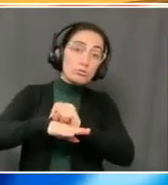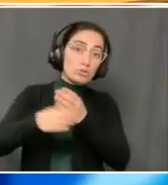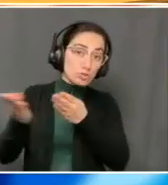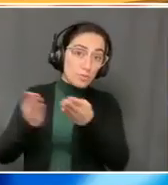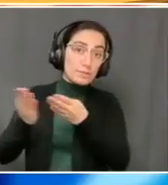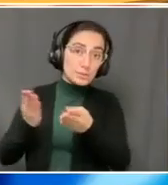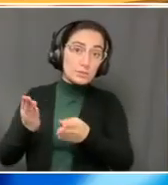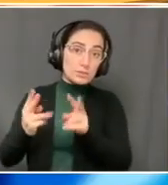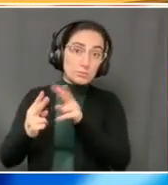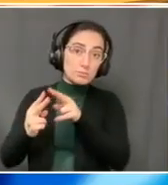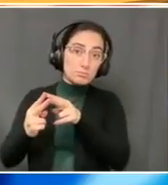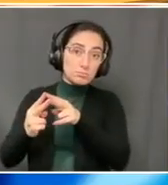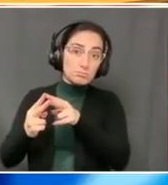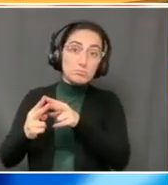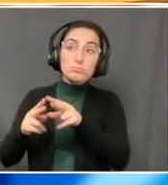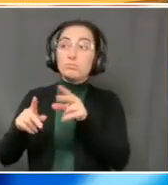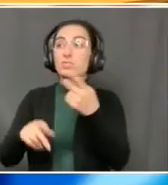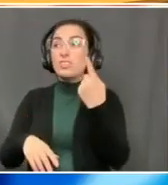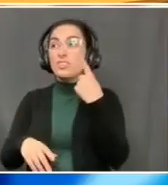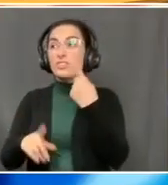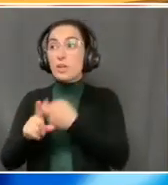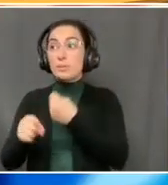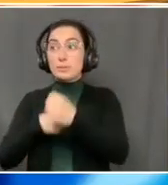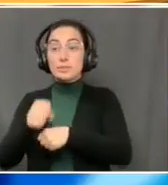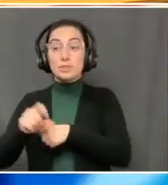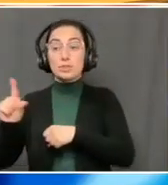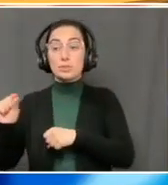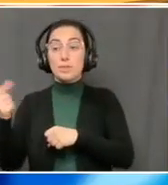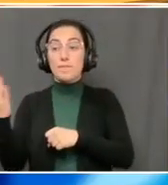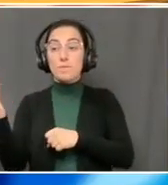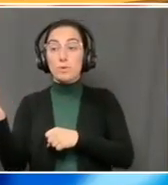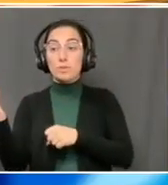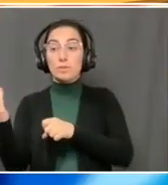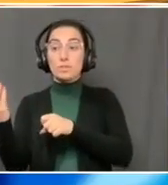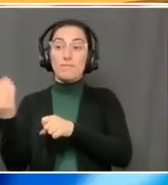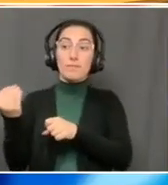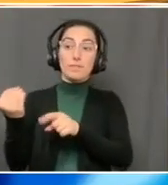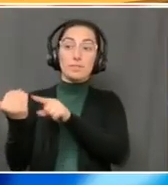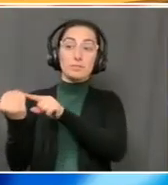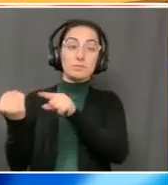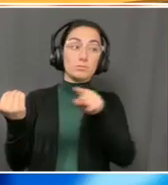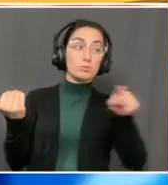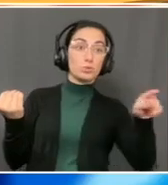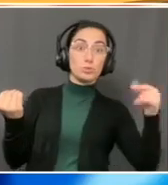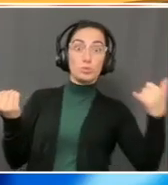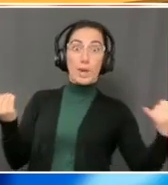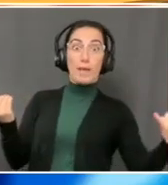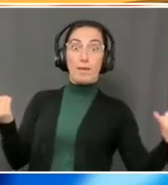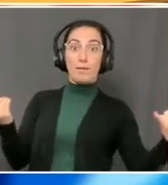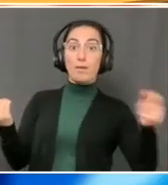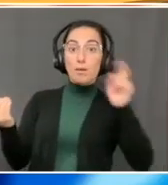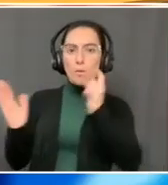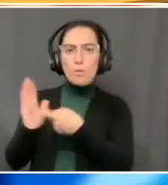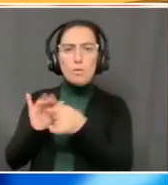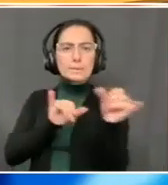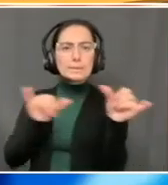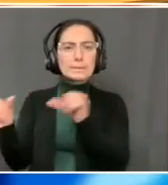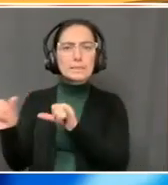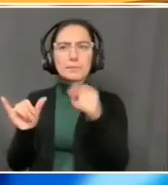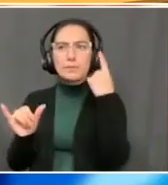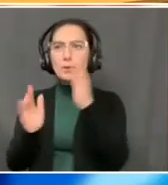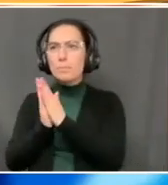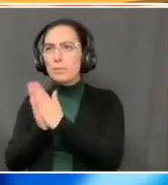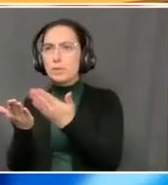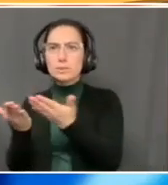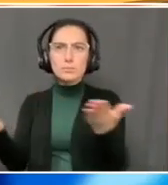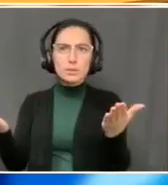This also goes from 14-15 through today. And you're going to see a very similar trend as you saw in books and supplies. So the